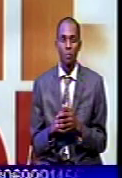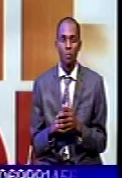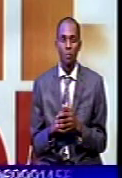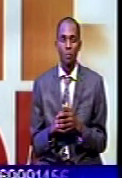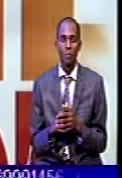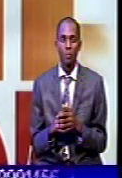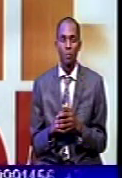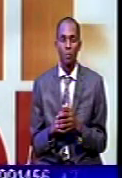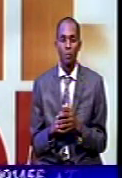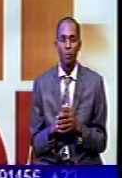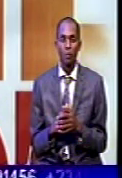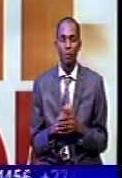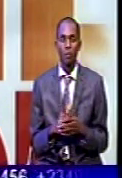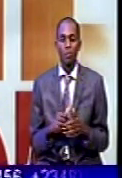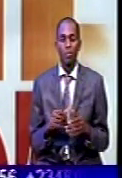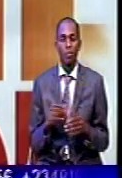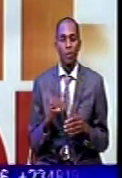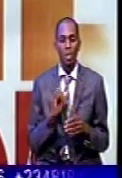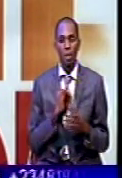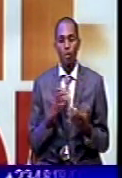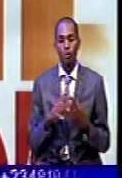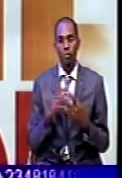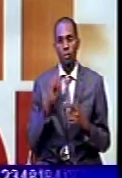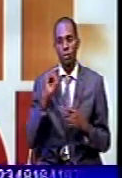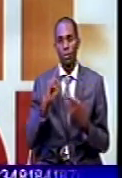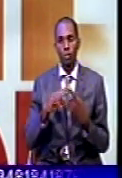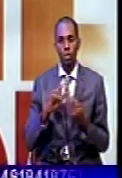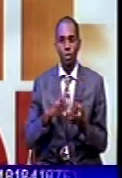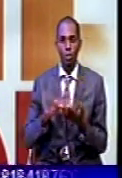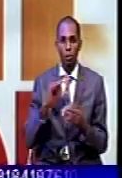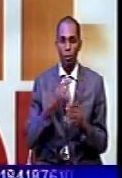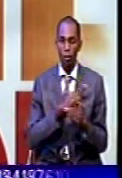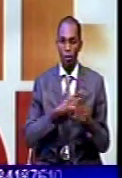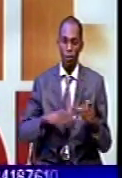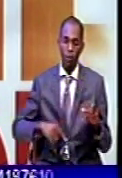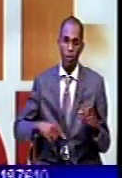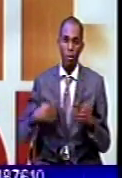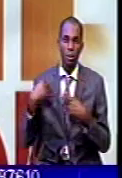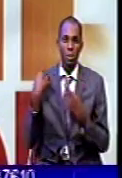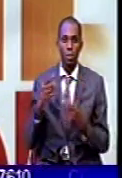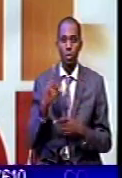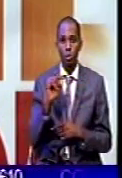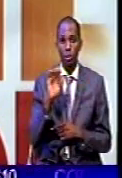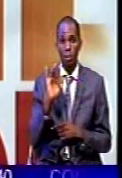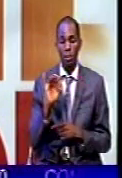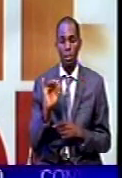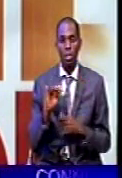would bring out the twin babies if it was operation? I said, no, it's not possible.